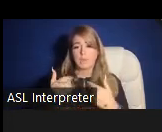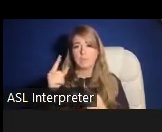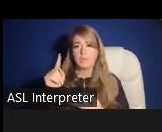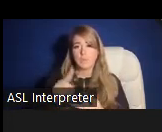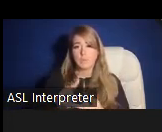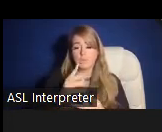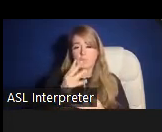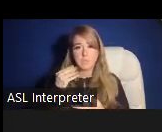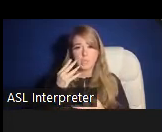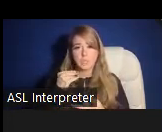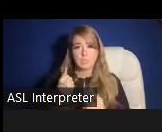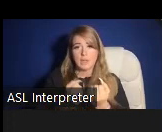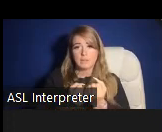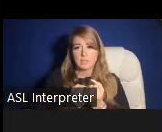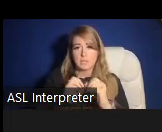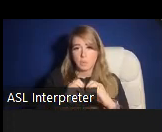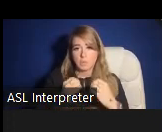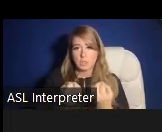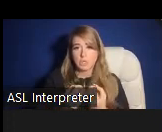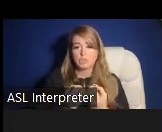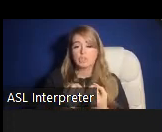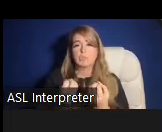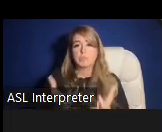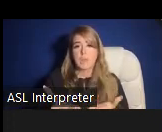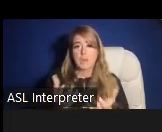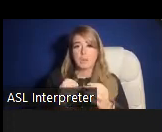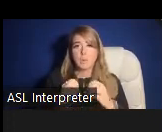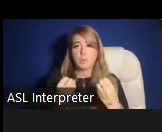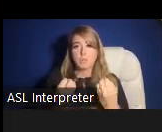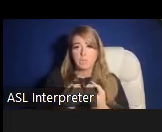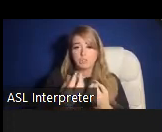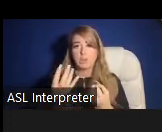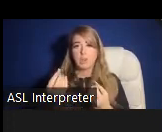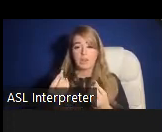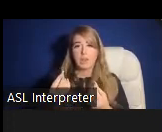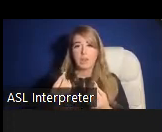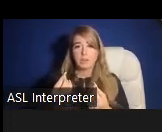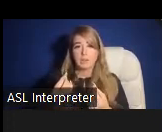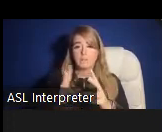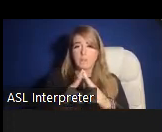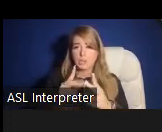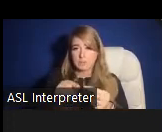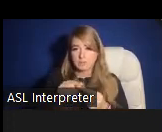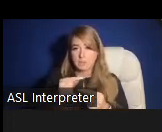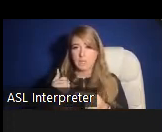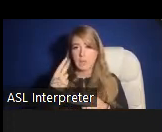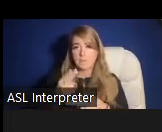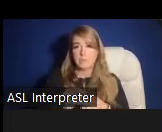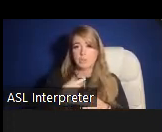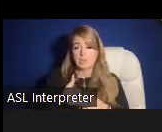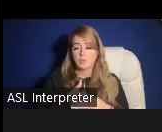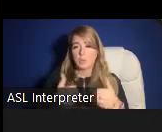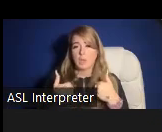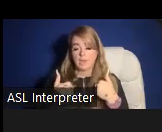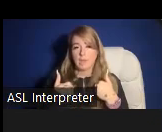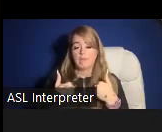experience, advocacy organizations, provider organizations, and I very specifically mentioned BHAAC as a